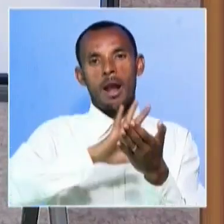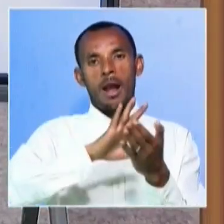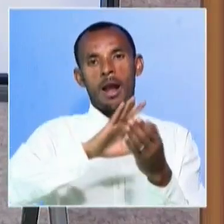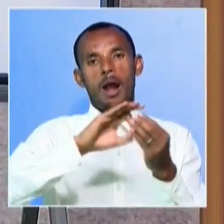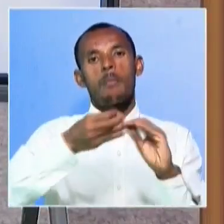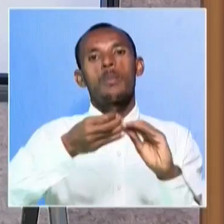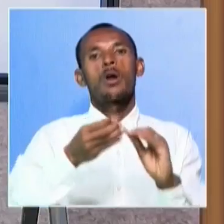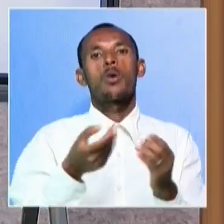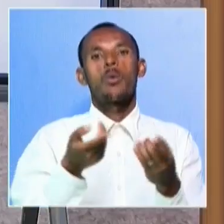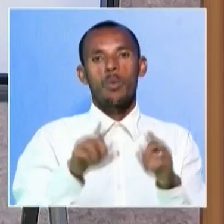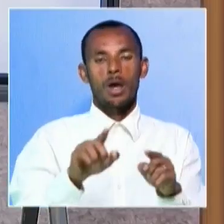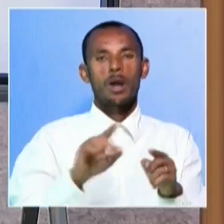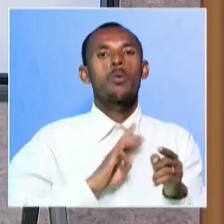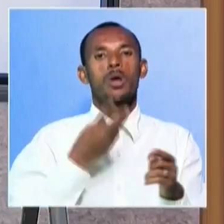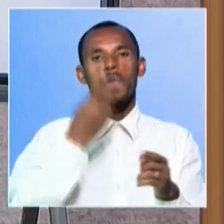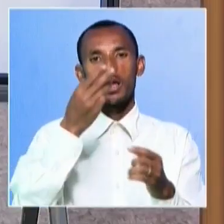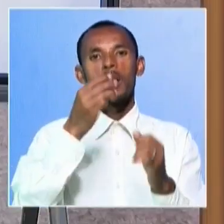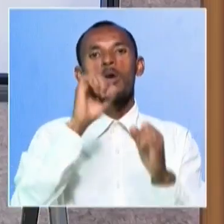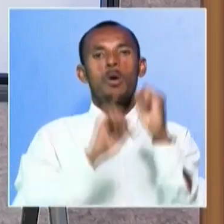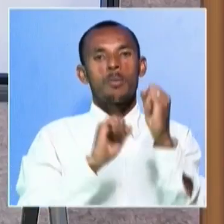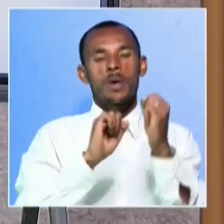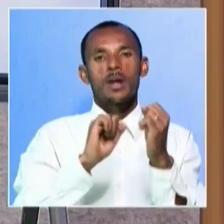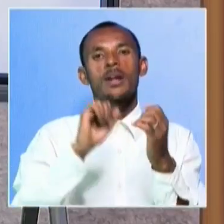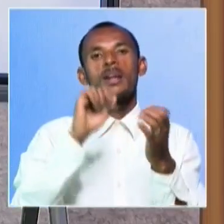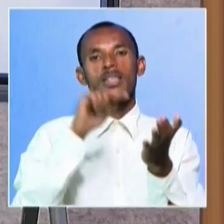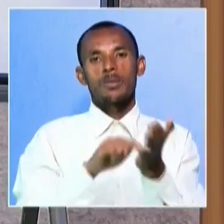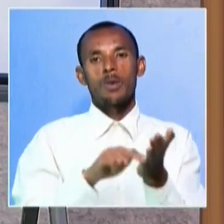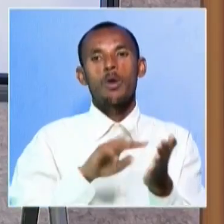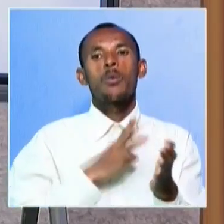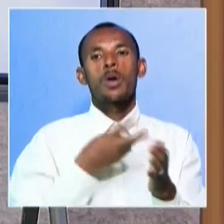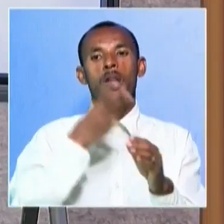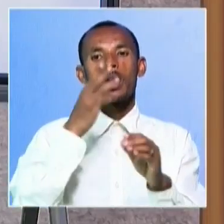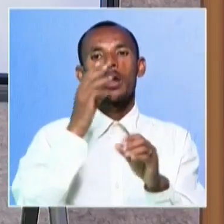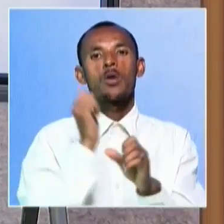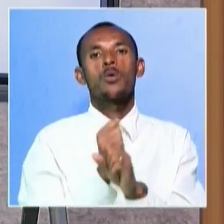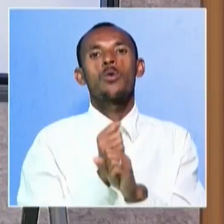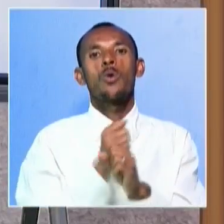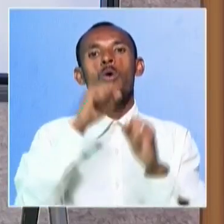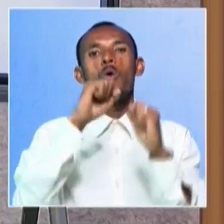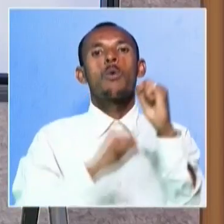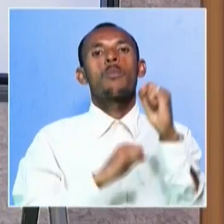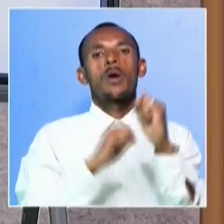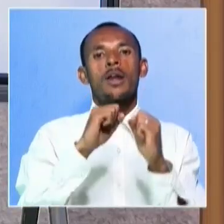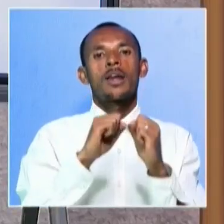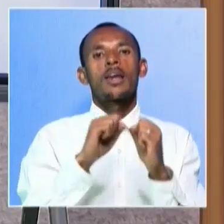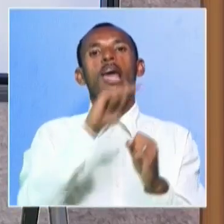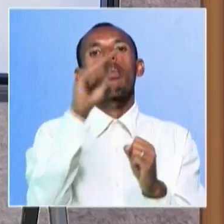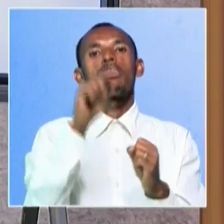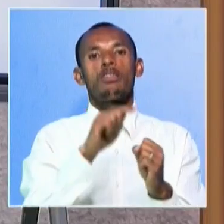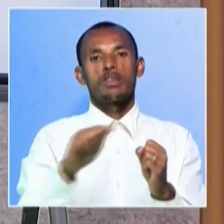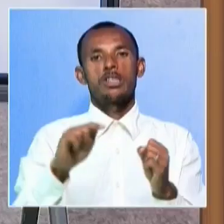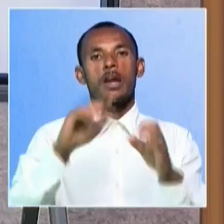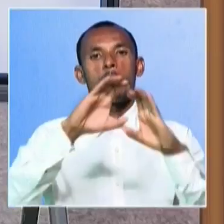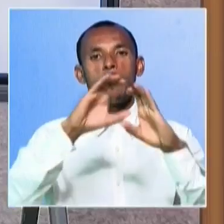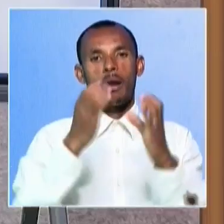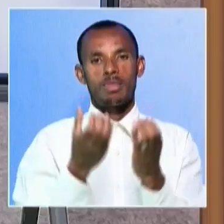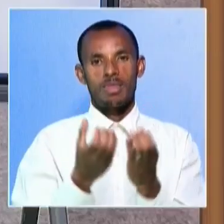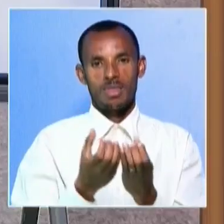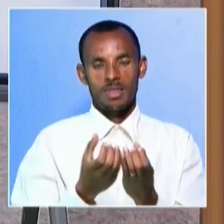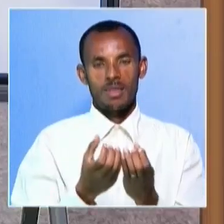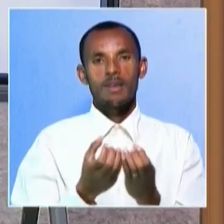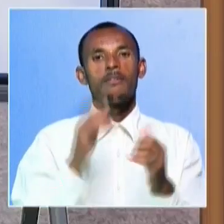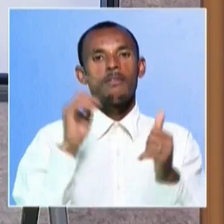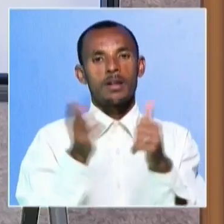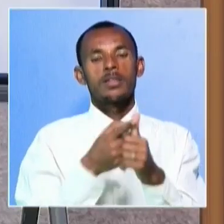Whenever we have decimals, the first thing that we do is we compare the integer part first. If the